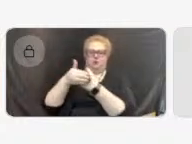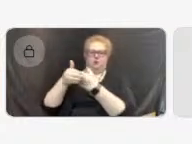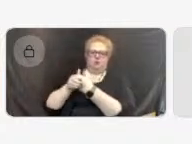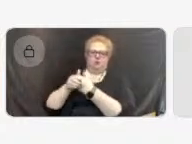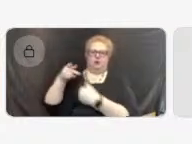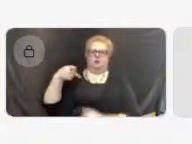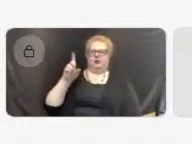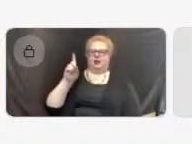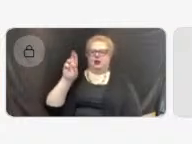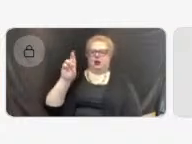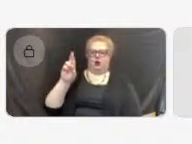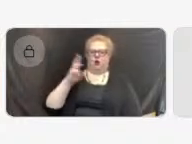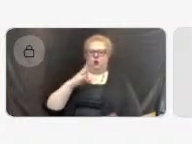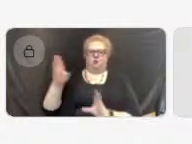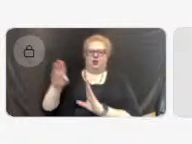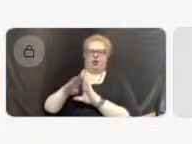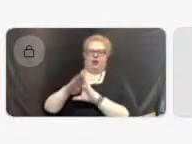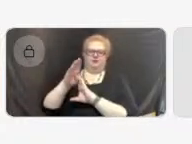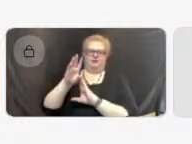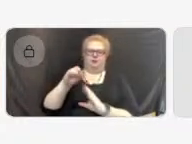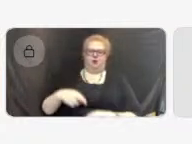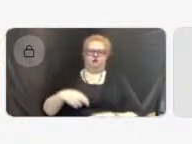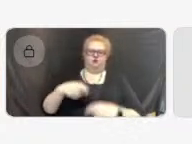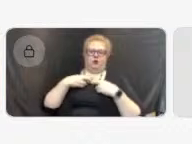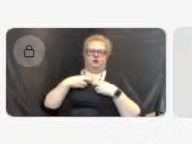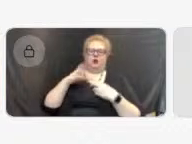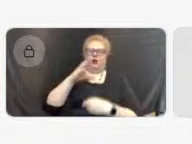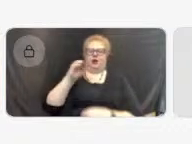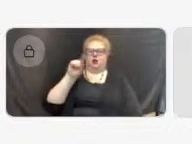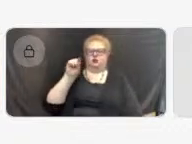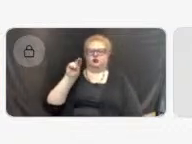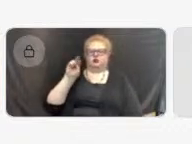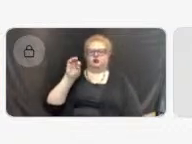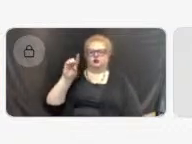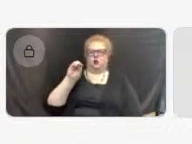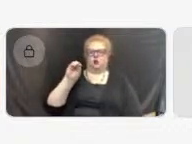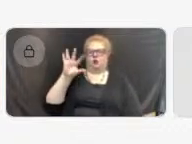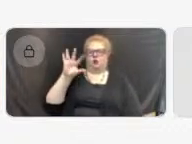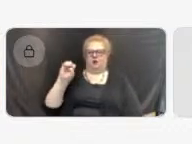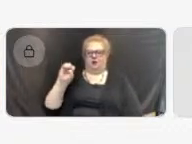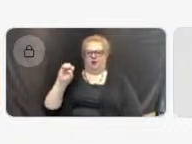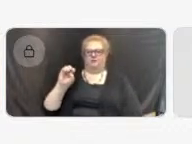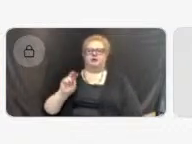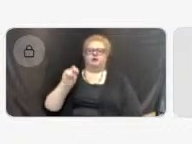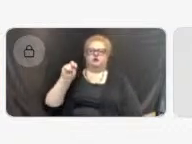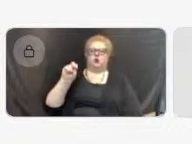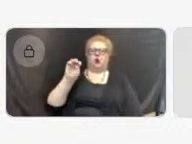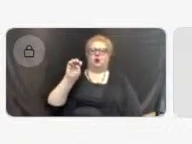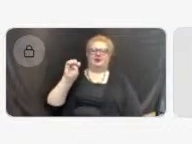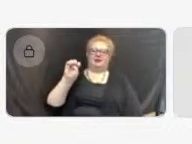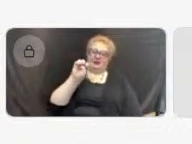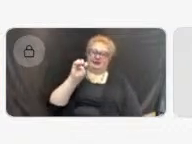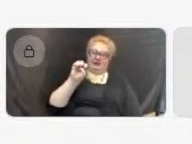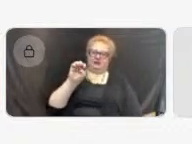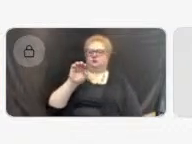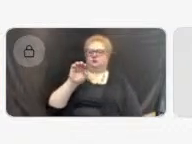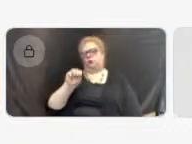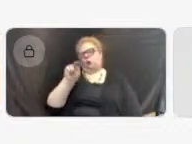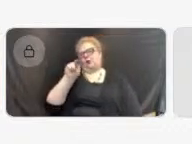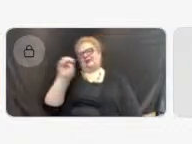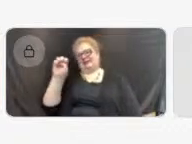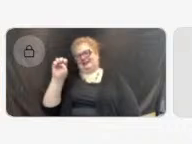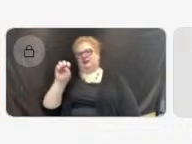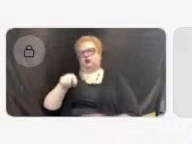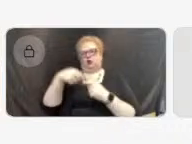Development Residential, and an O3 office zone properties to the northeast across South Cross Street. To the staff